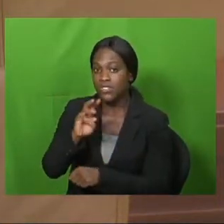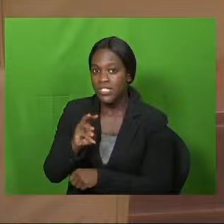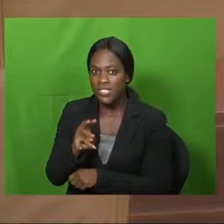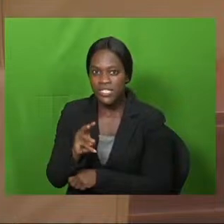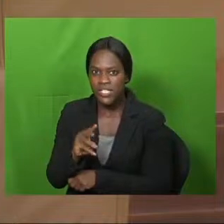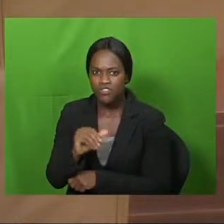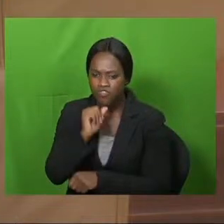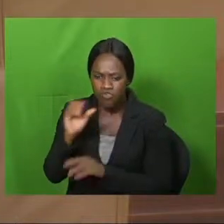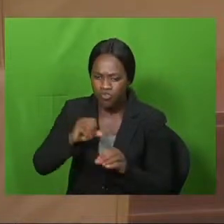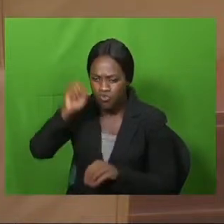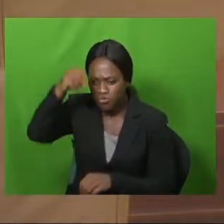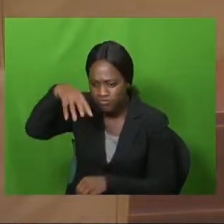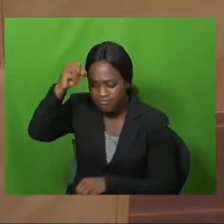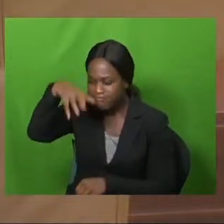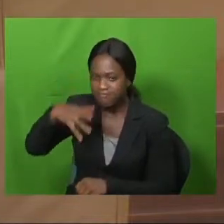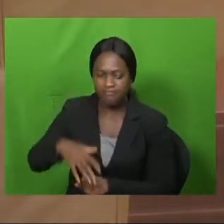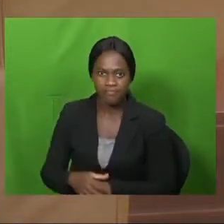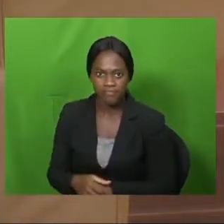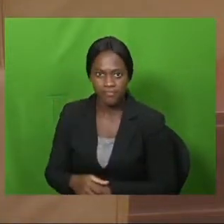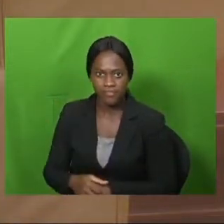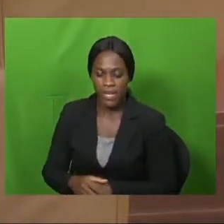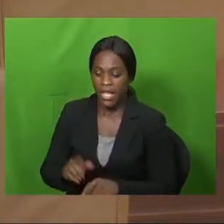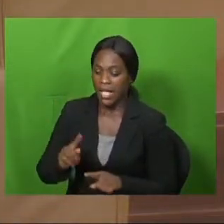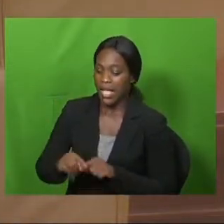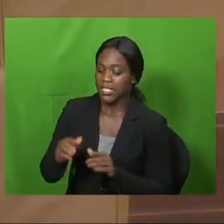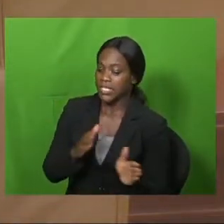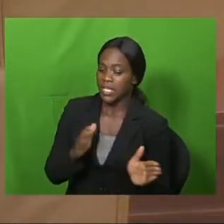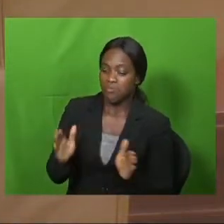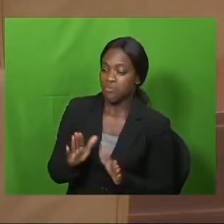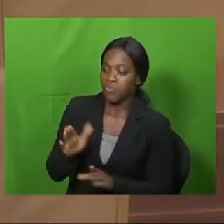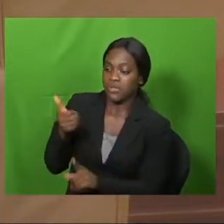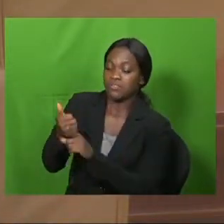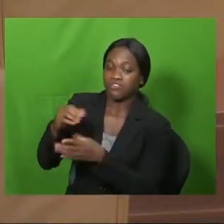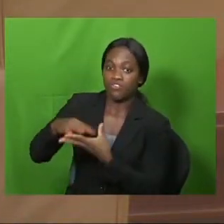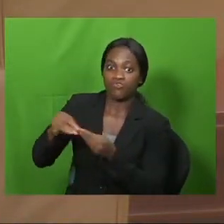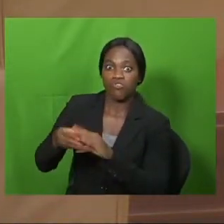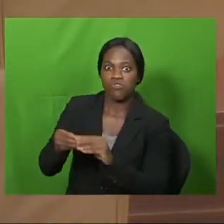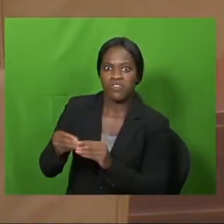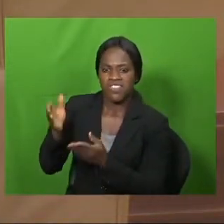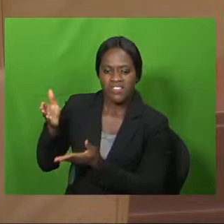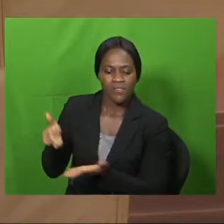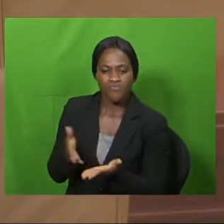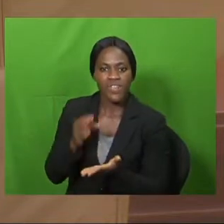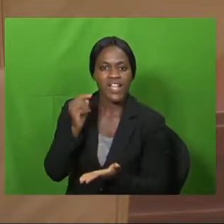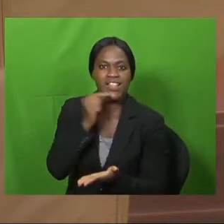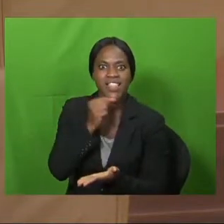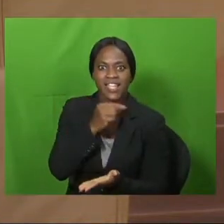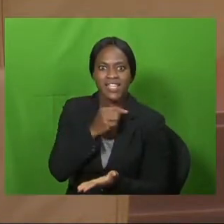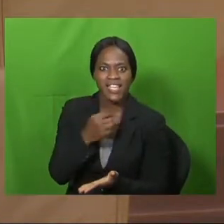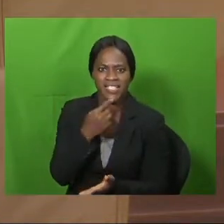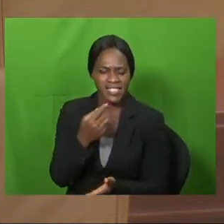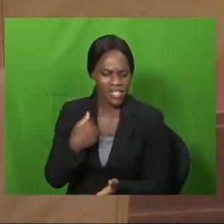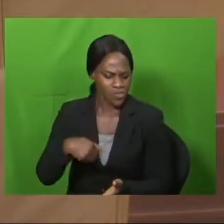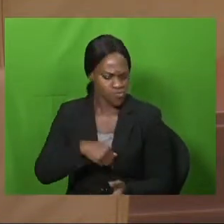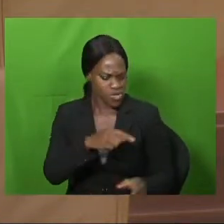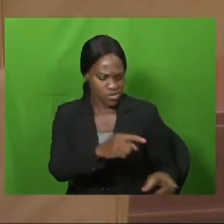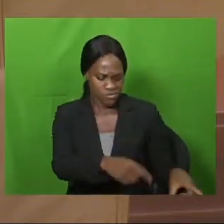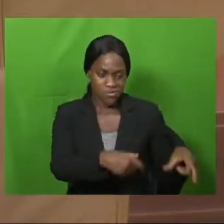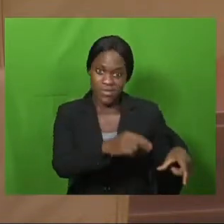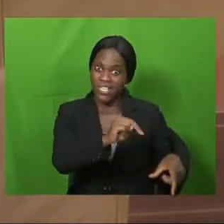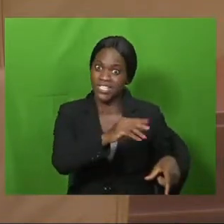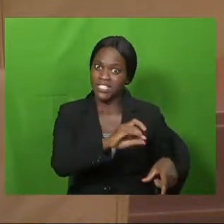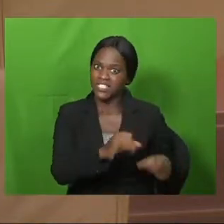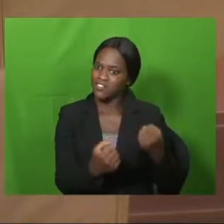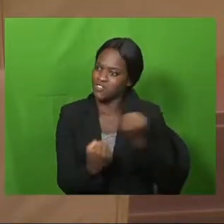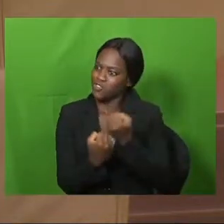stories, fabricate your own facts, and come and stand here and misrepresent same, and think that we on the side of the NDC would buy